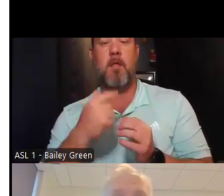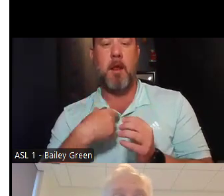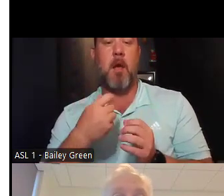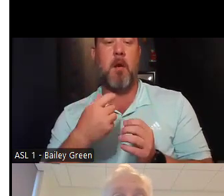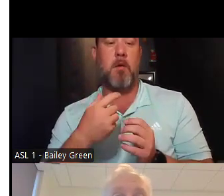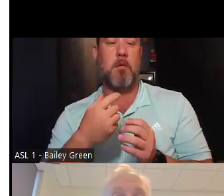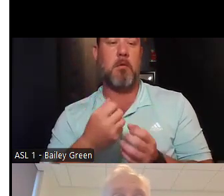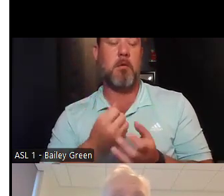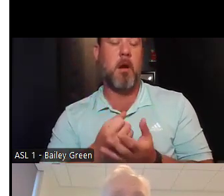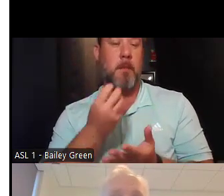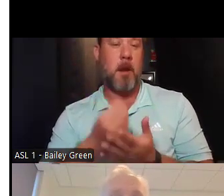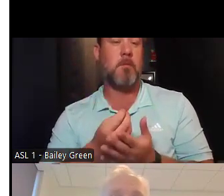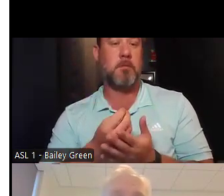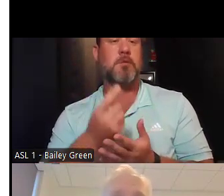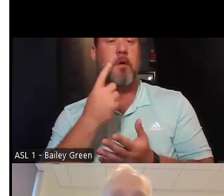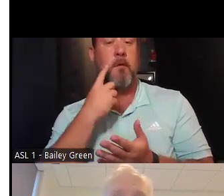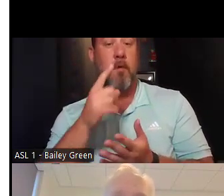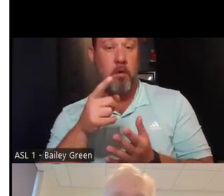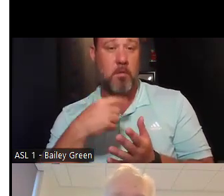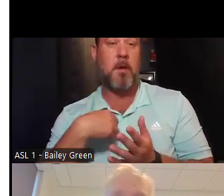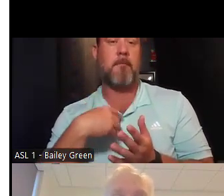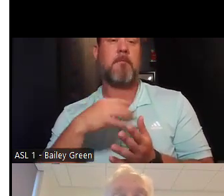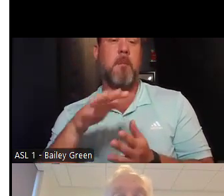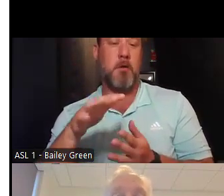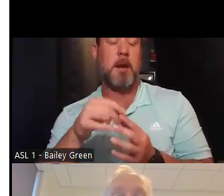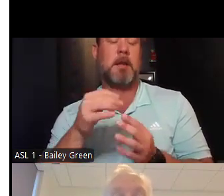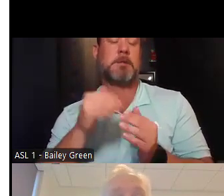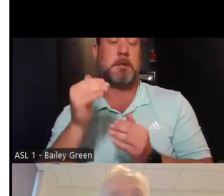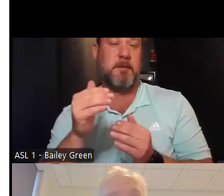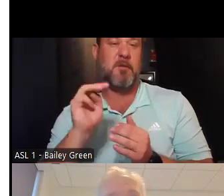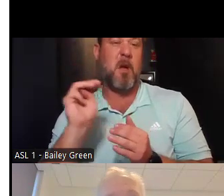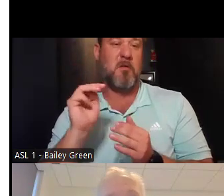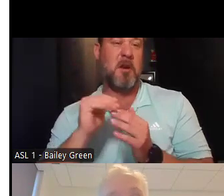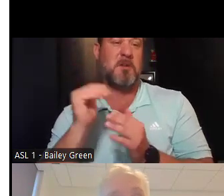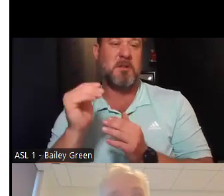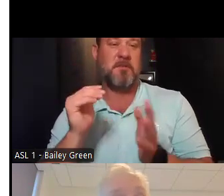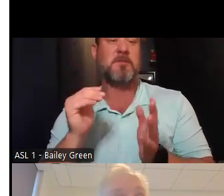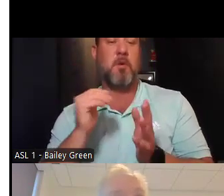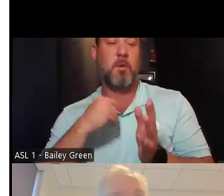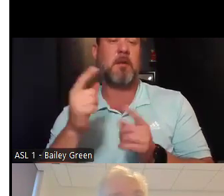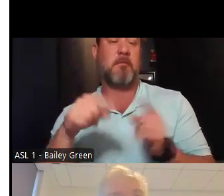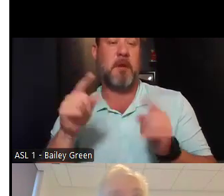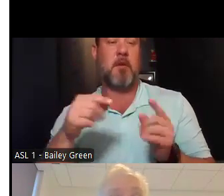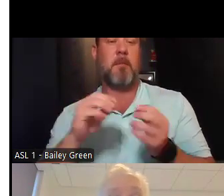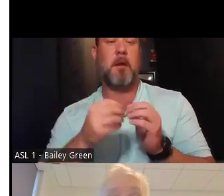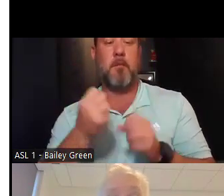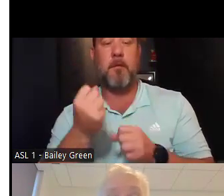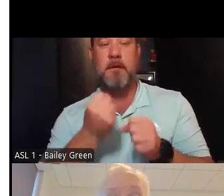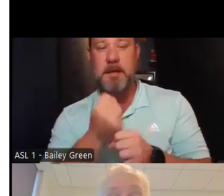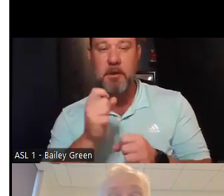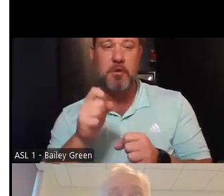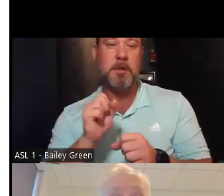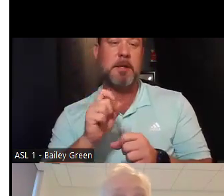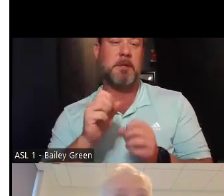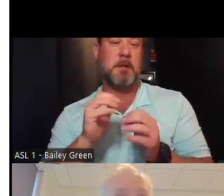amount. So for intensity, we have that moderate and extensive. We also vary things by the number of years in which you might need